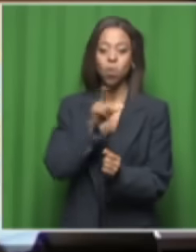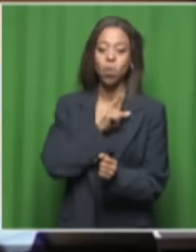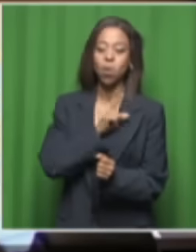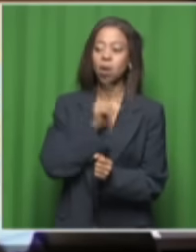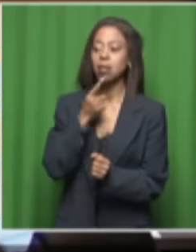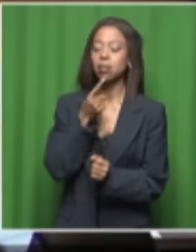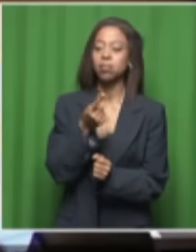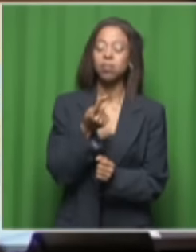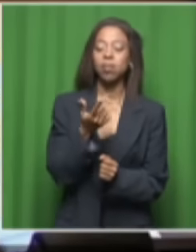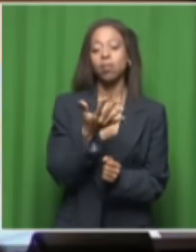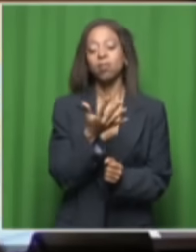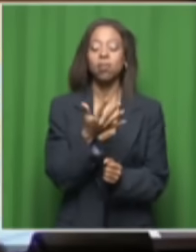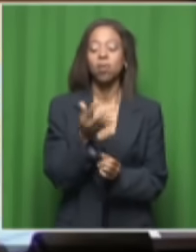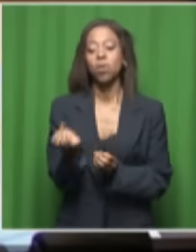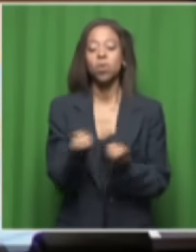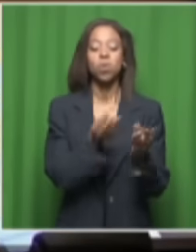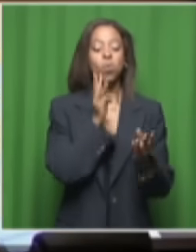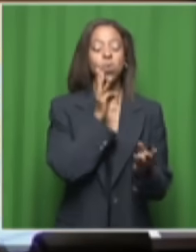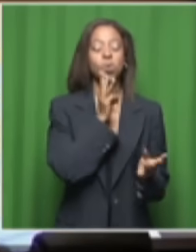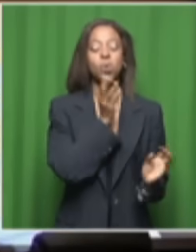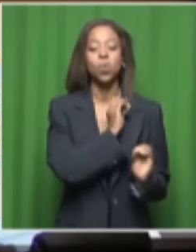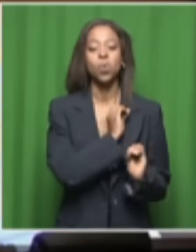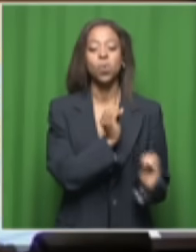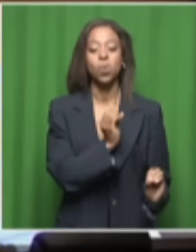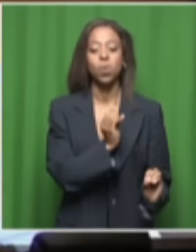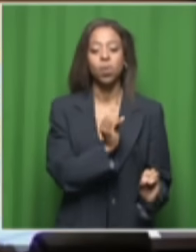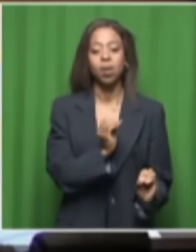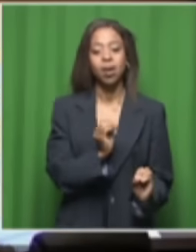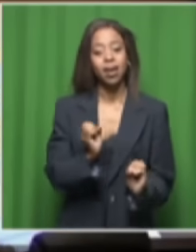say, we're not going to give them water, if you